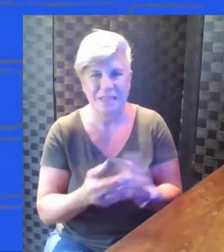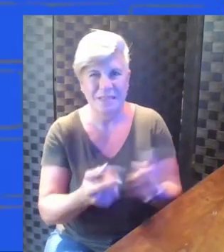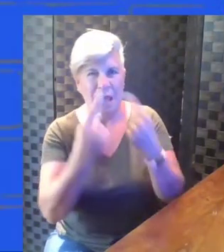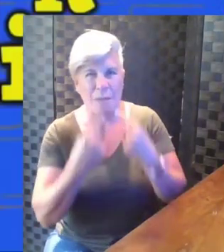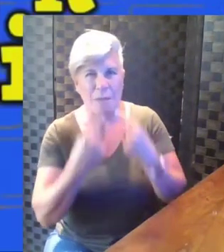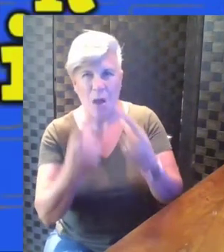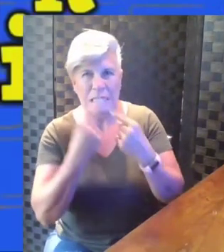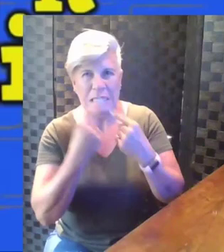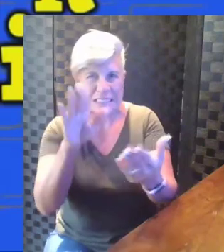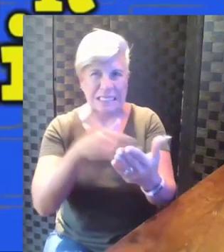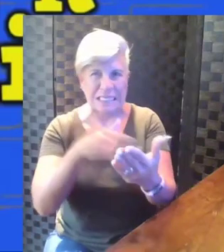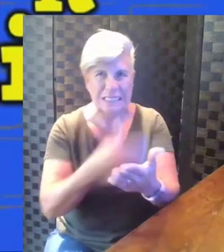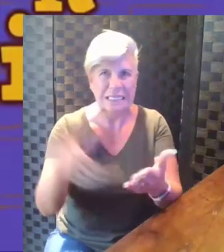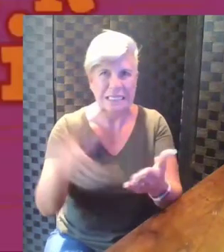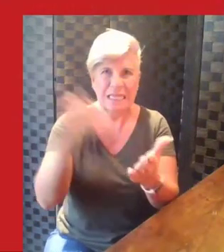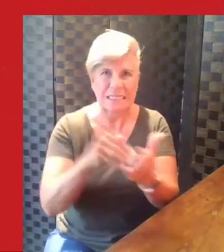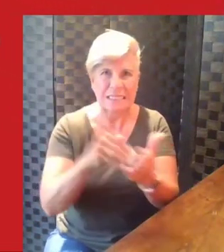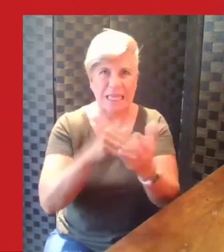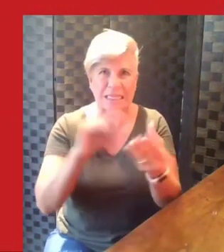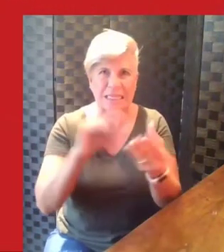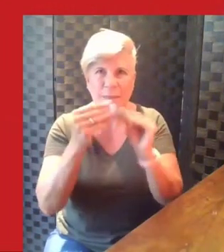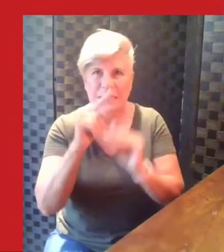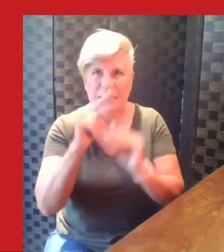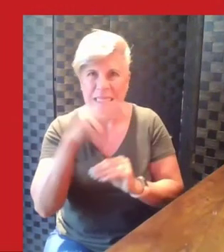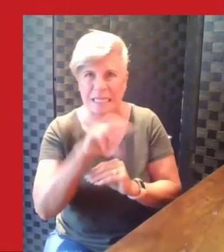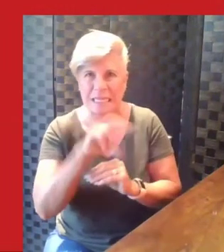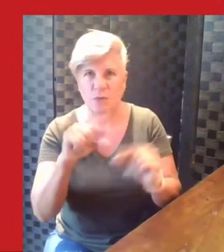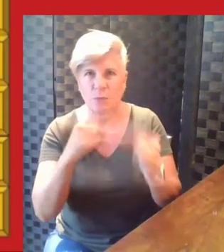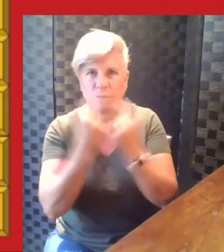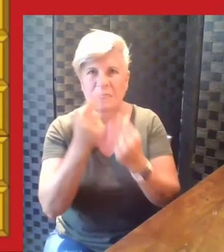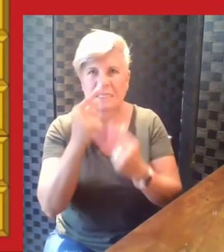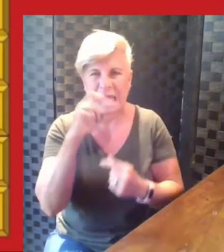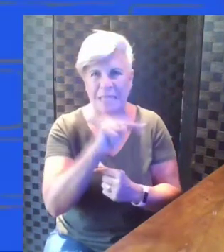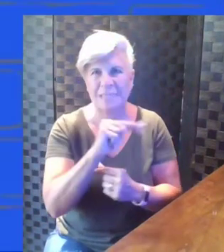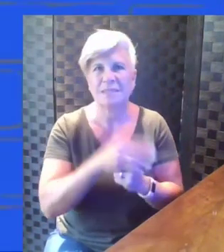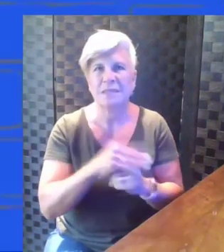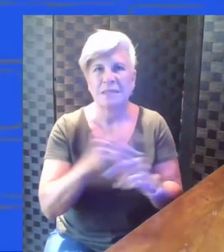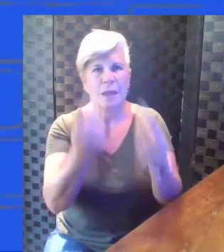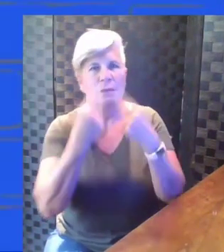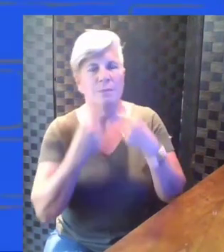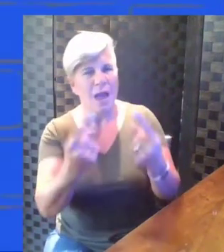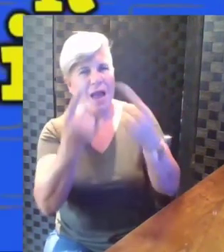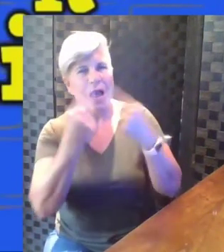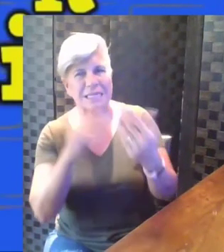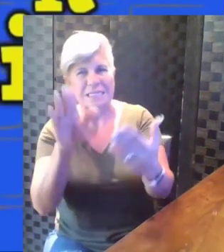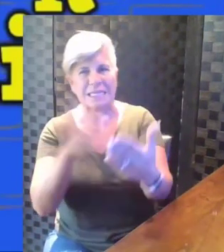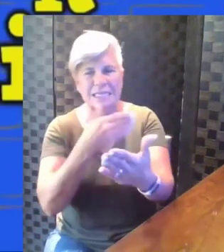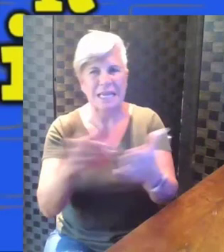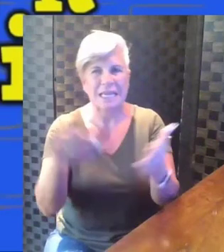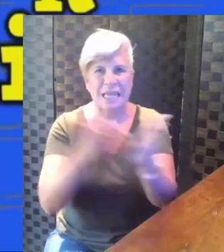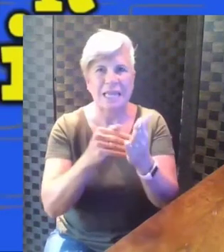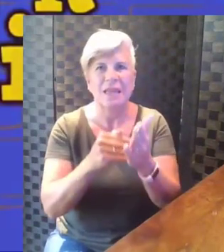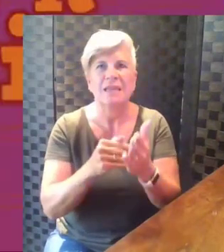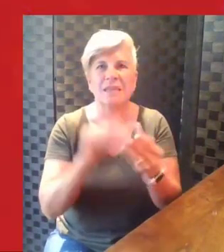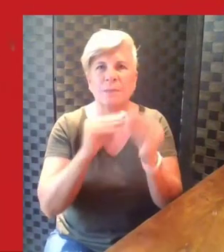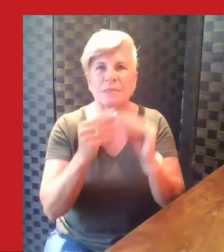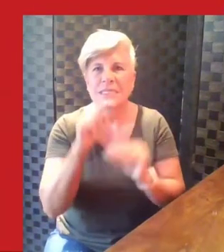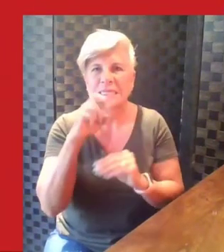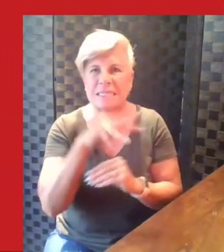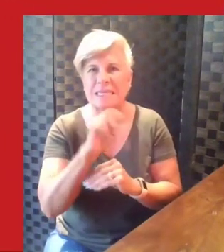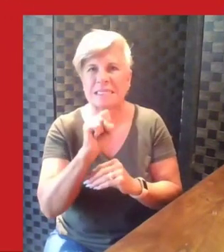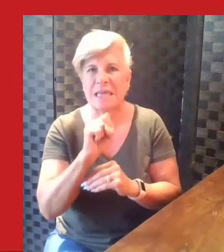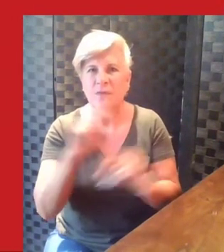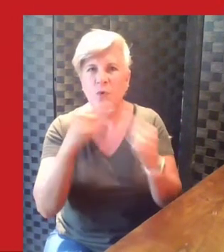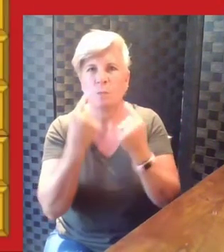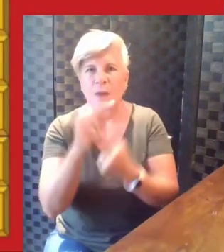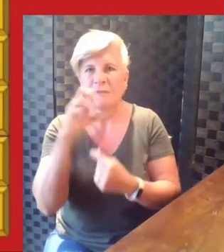Come on, everybody, let's sing it again. Numbers in the teens have a group of 10. Come on, everybody, let's sing it again. Numbers